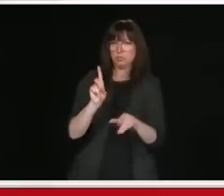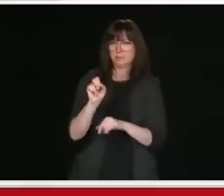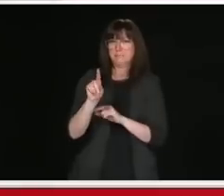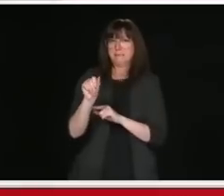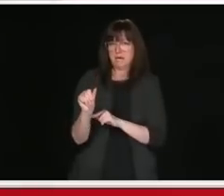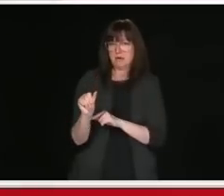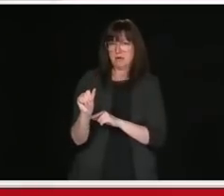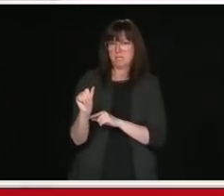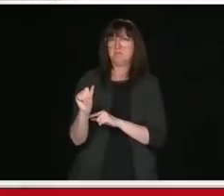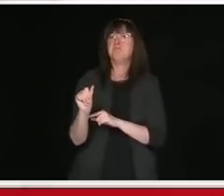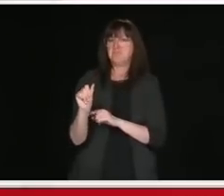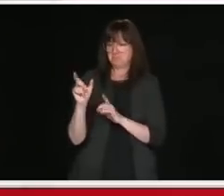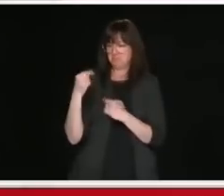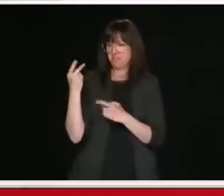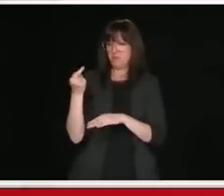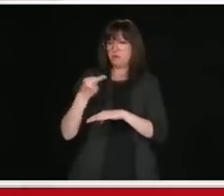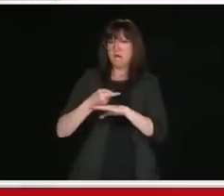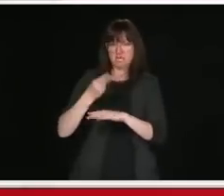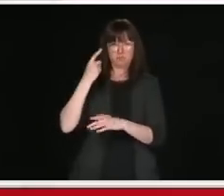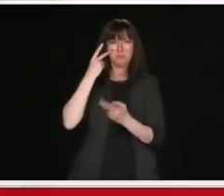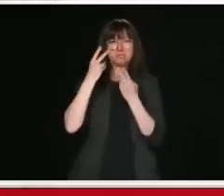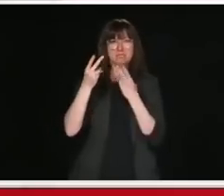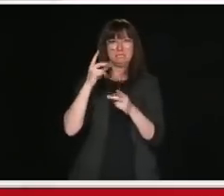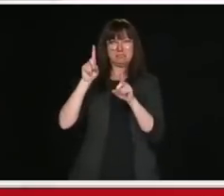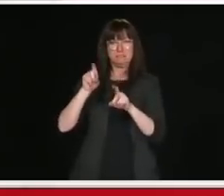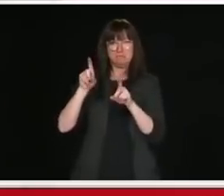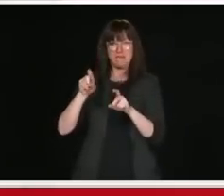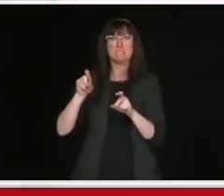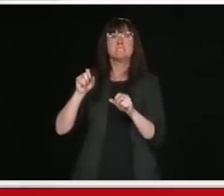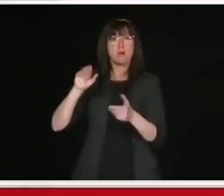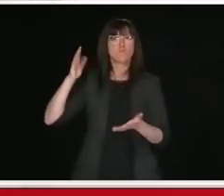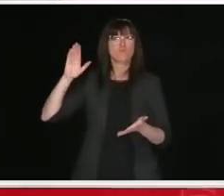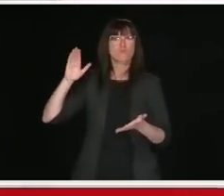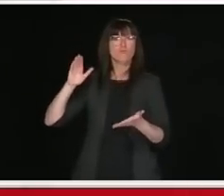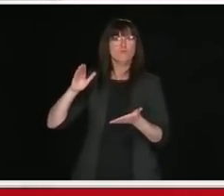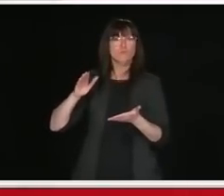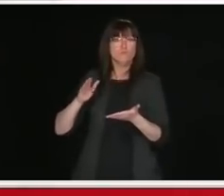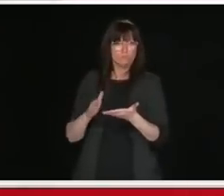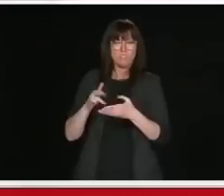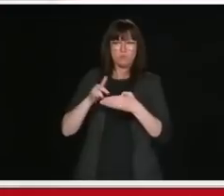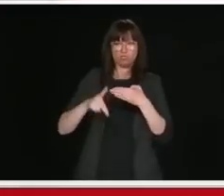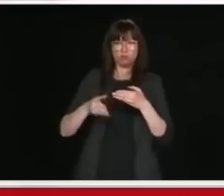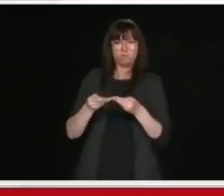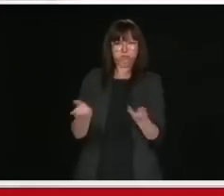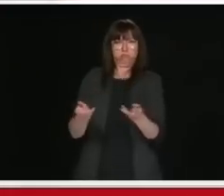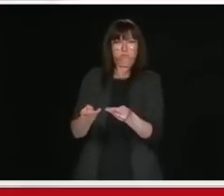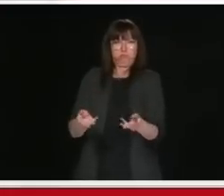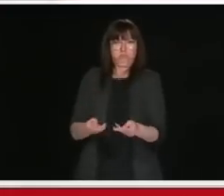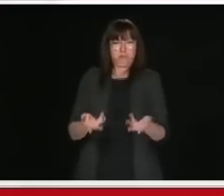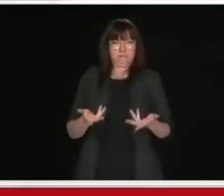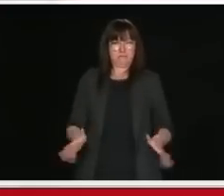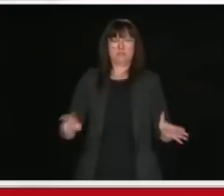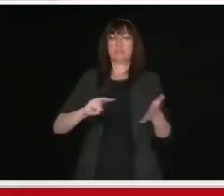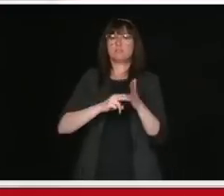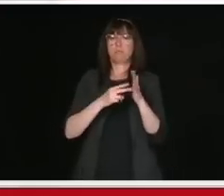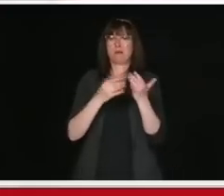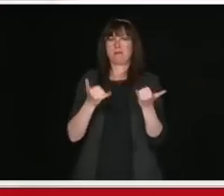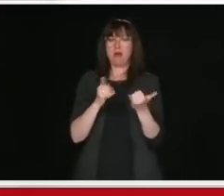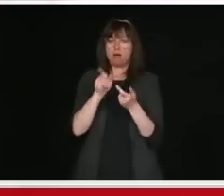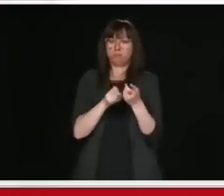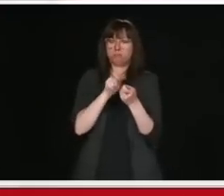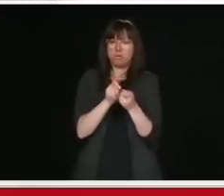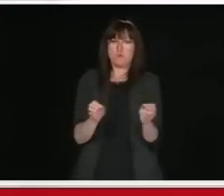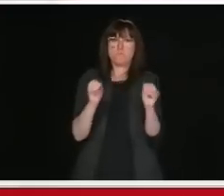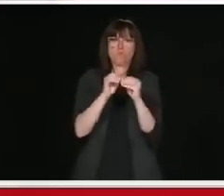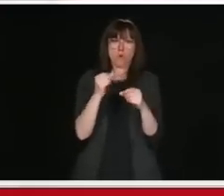backlog in testing in a number of different places that is giving us more accurate images on how COVID-19